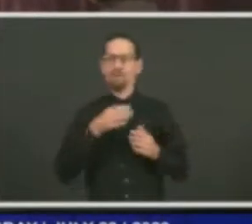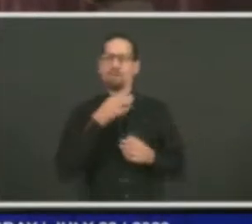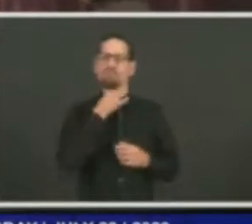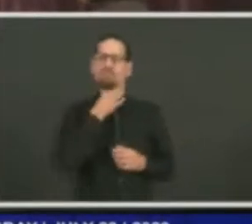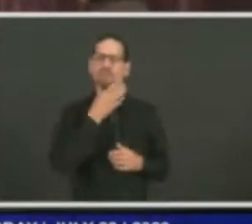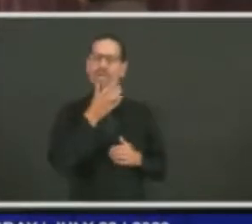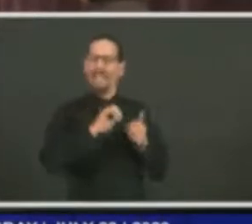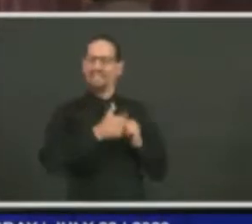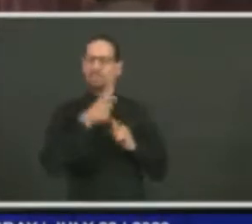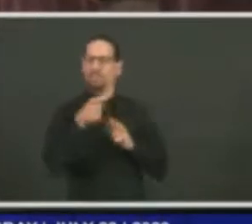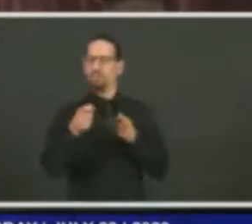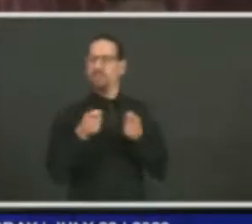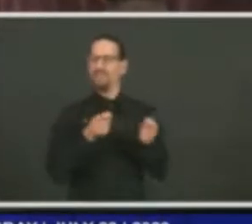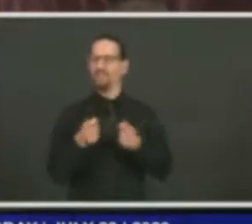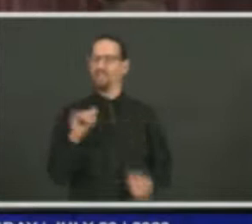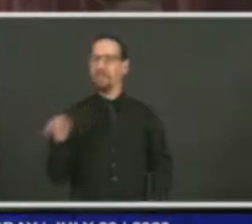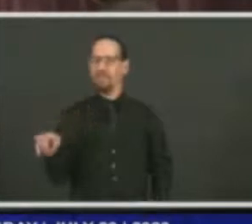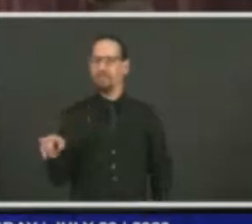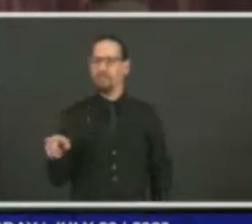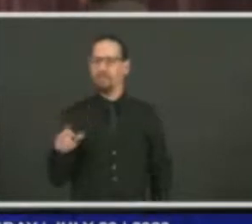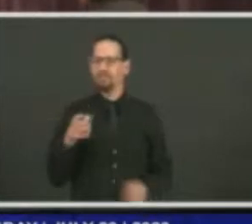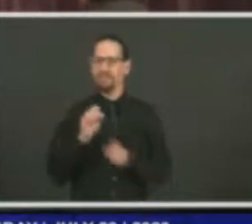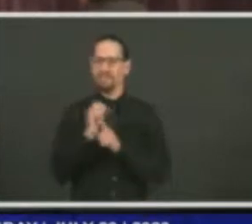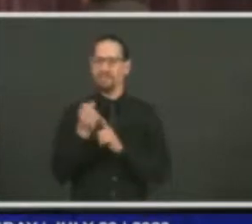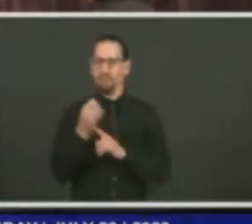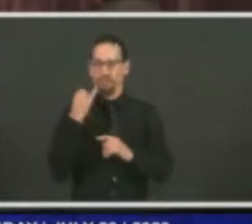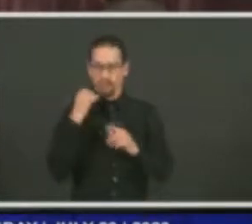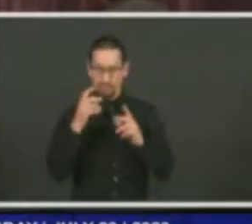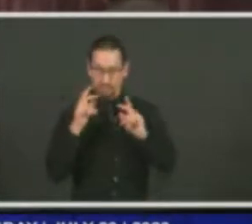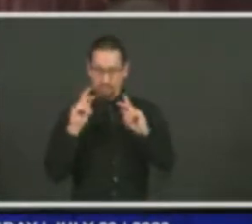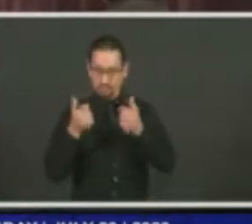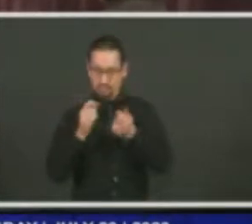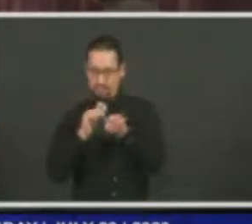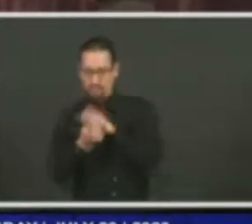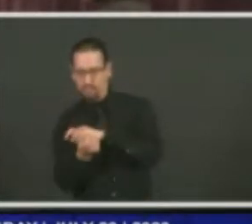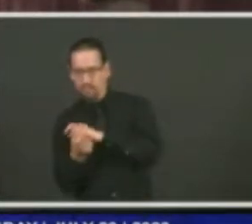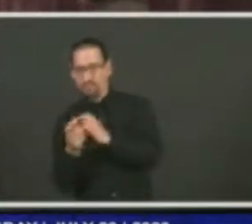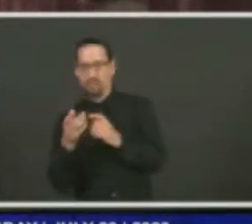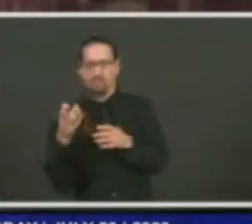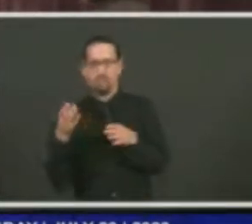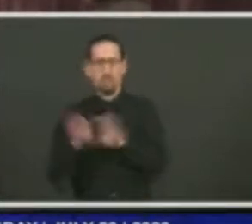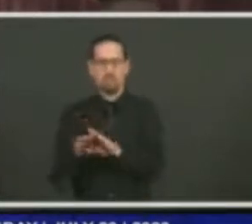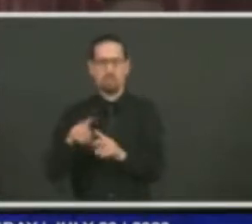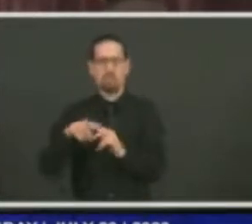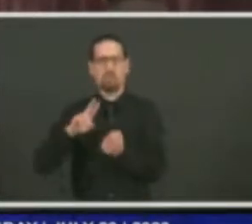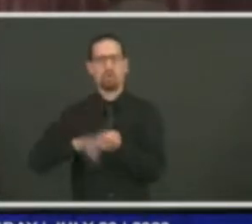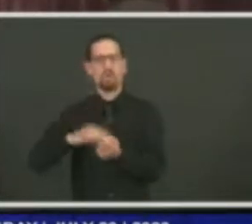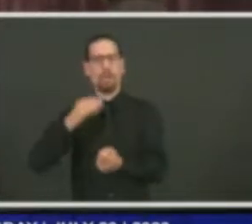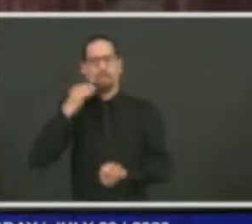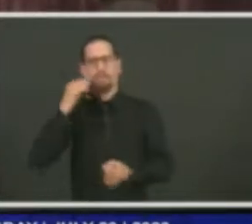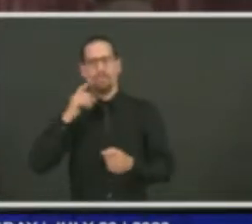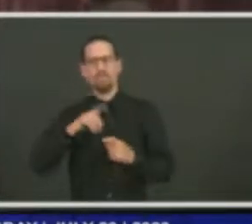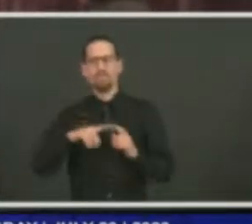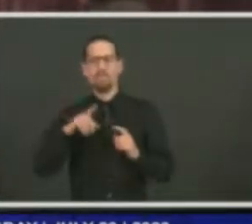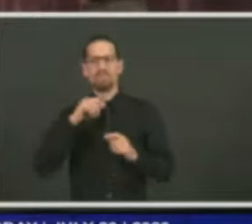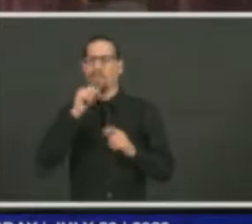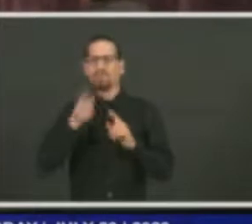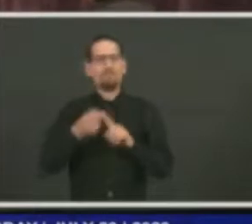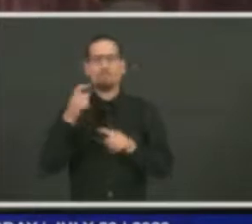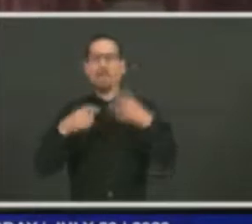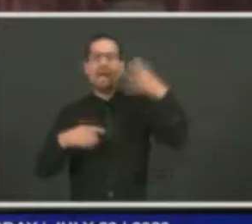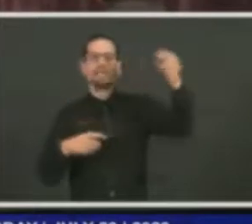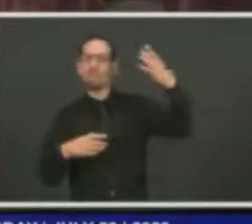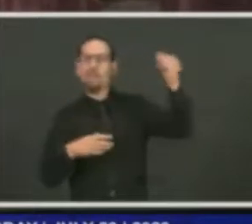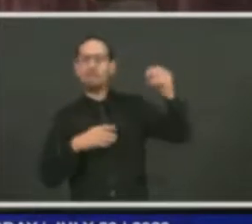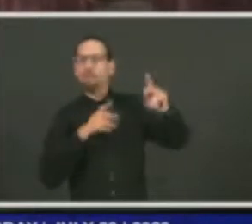they were concerned because they said they immediately shut down everything when really it wasn't the people coming in from the outside who were the problem. They have been some of the staff.